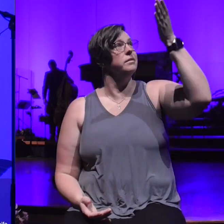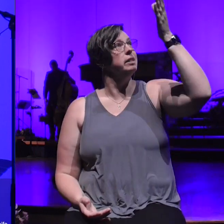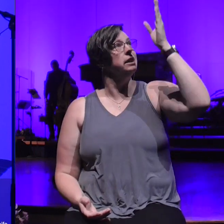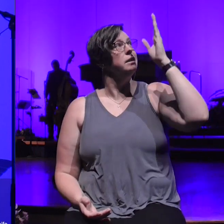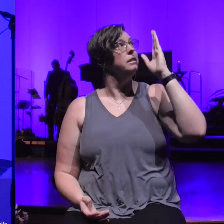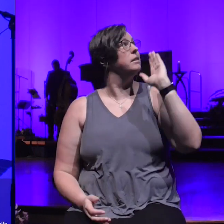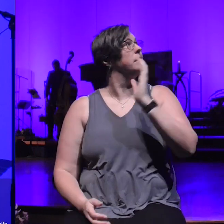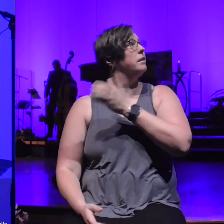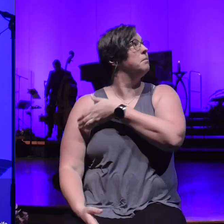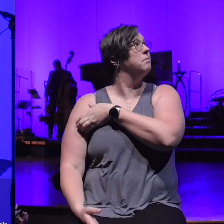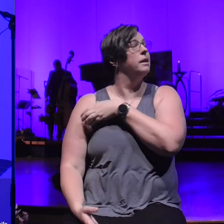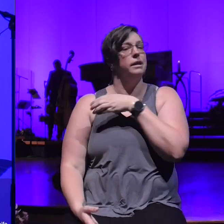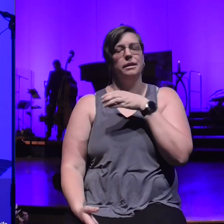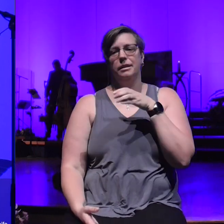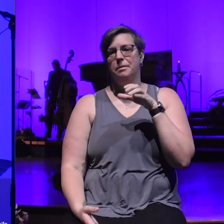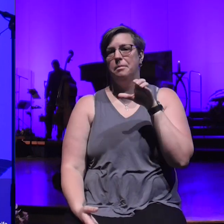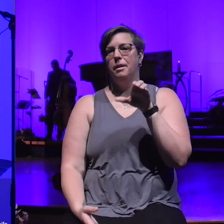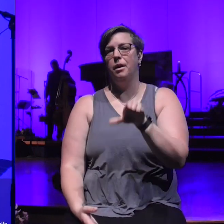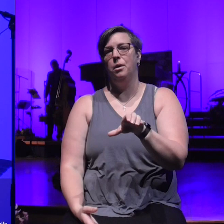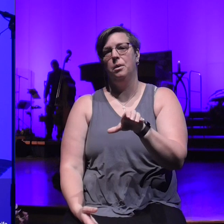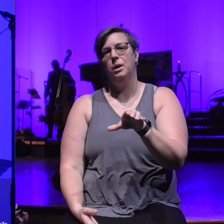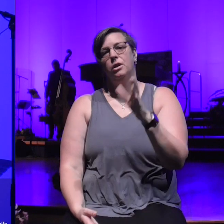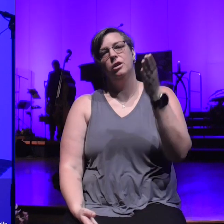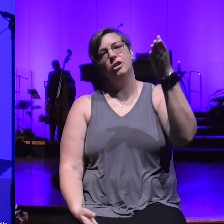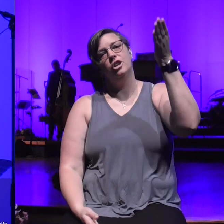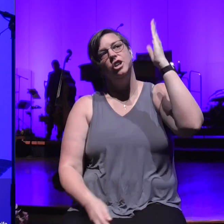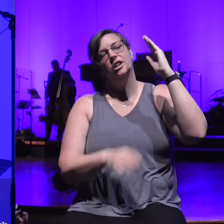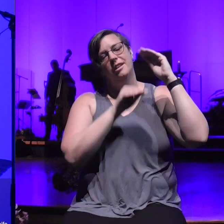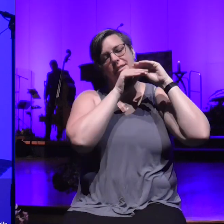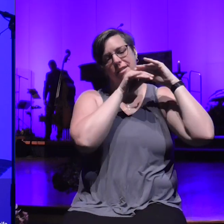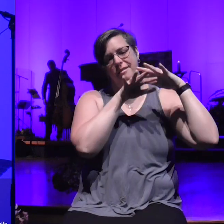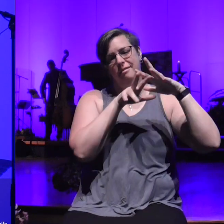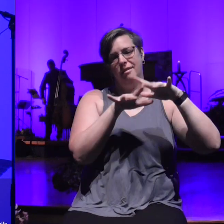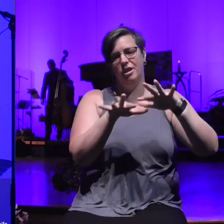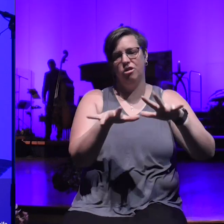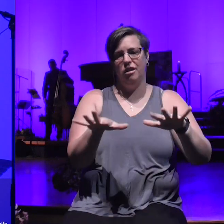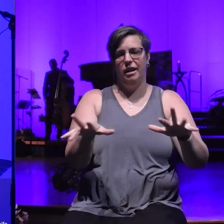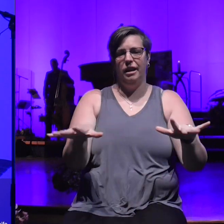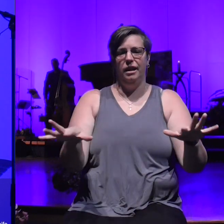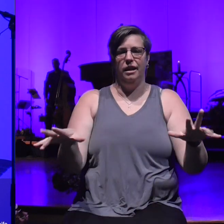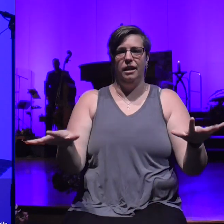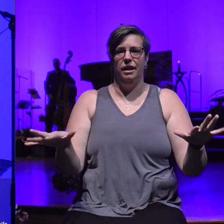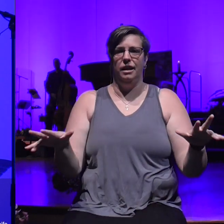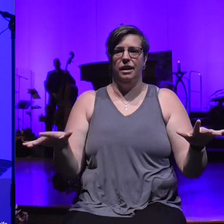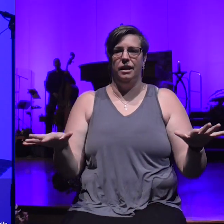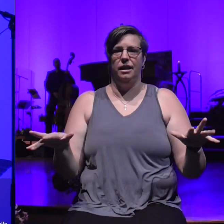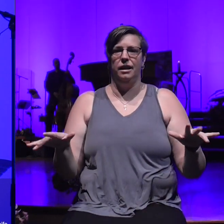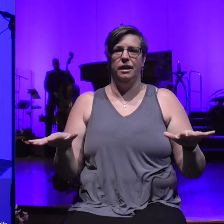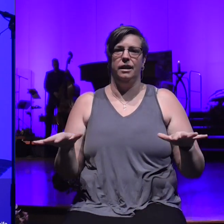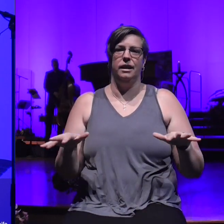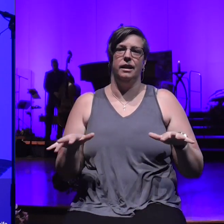can feel the mighty power and the